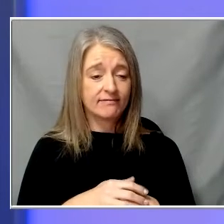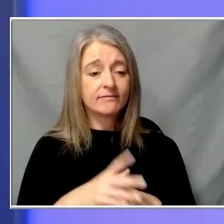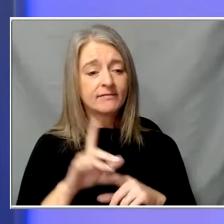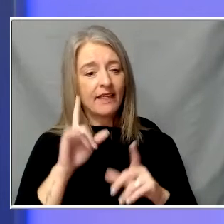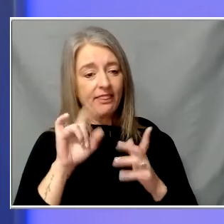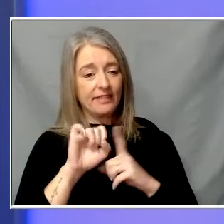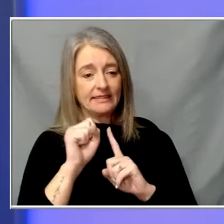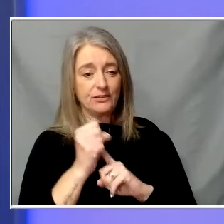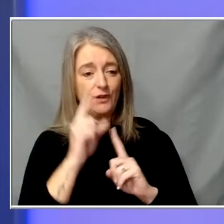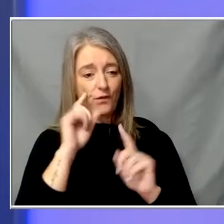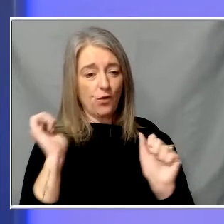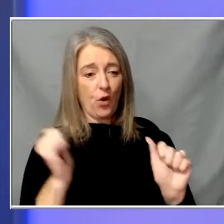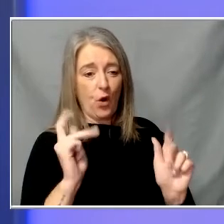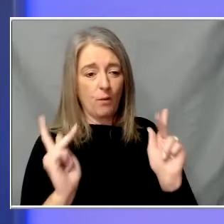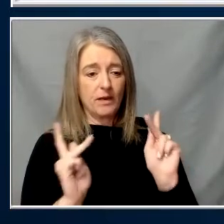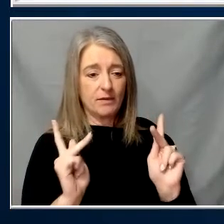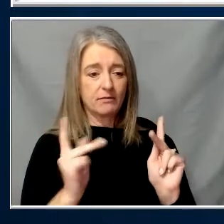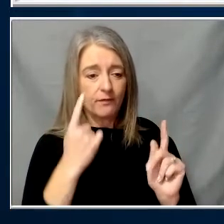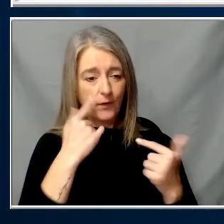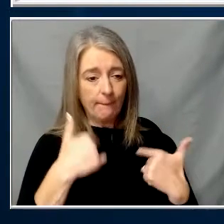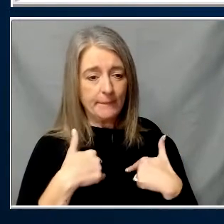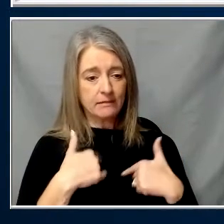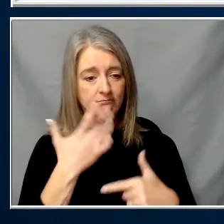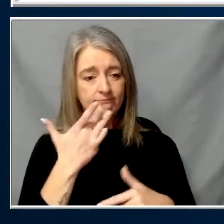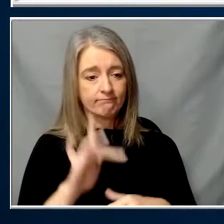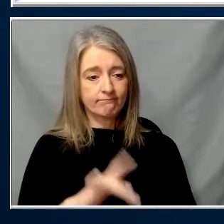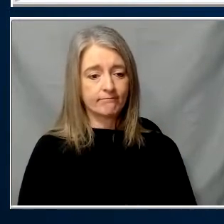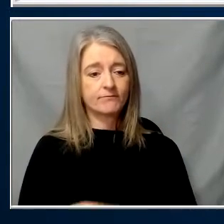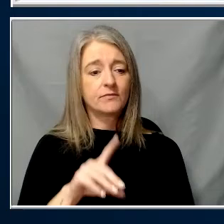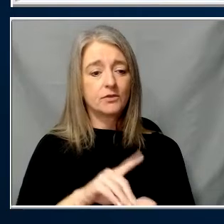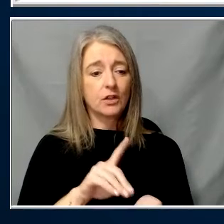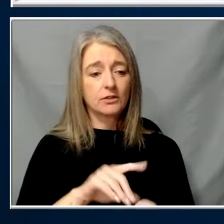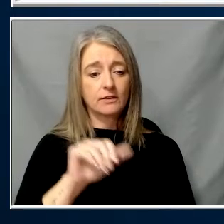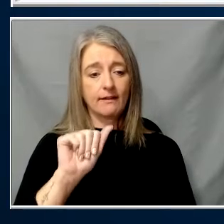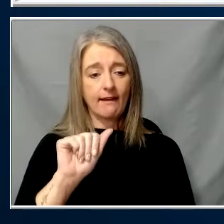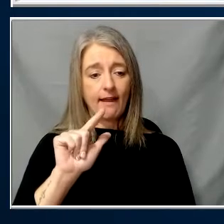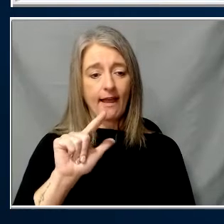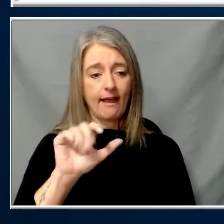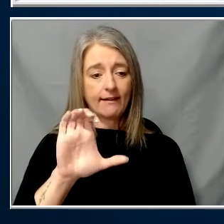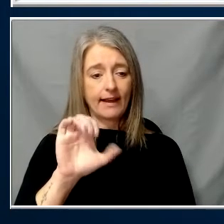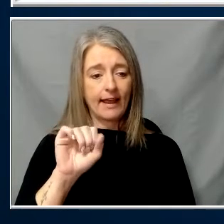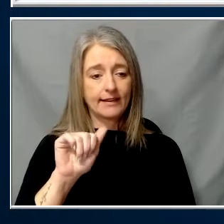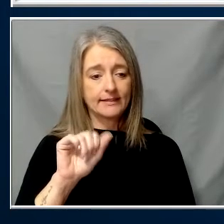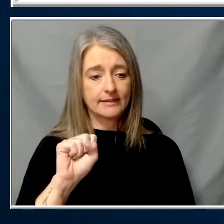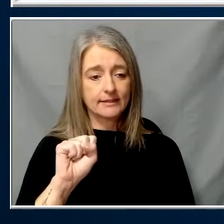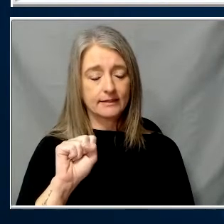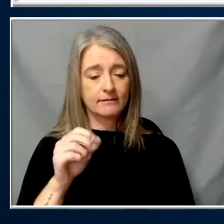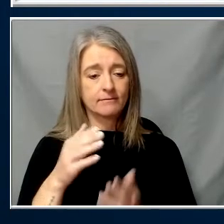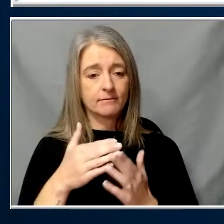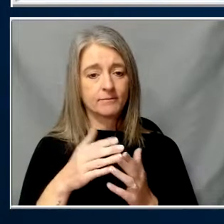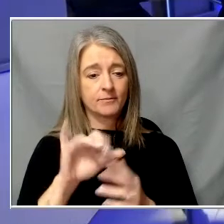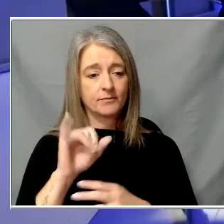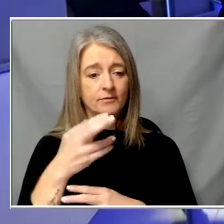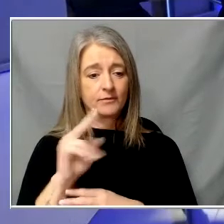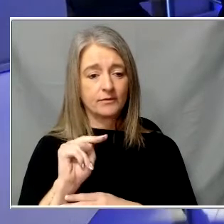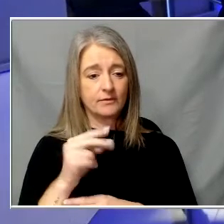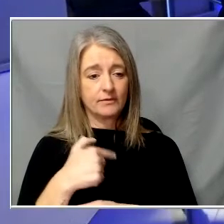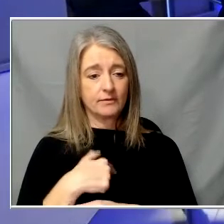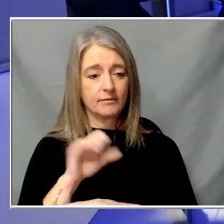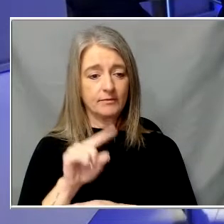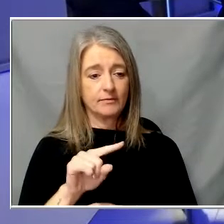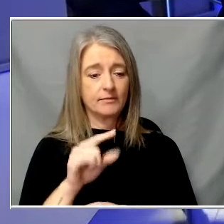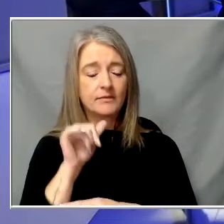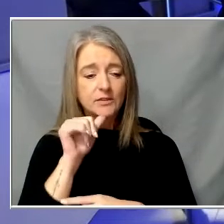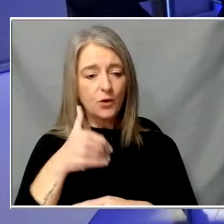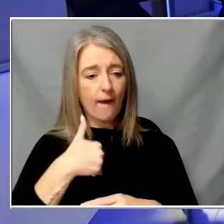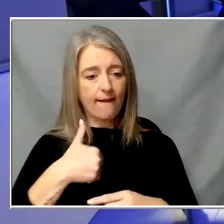but it certainly has been for me. So Dr. Alcaz, so I guess the obvious question Jen has, and I'm asking the same one, if someone doesn't have a